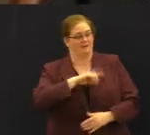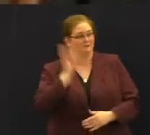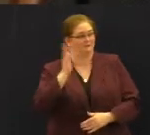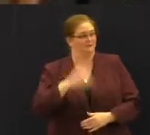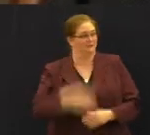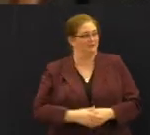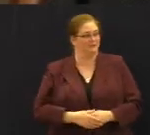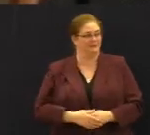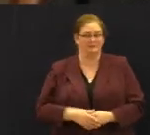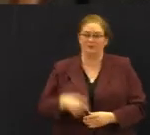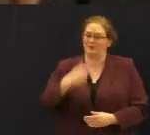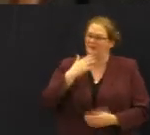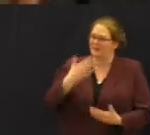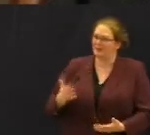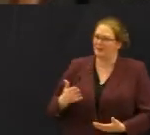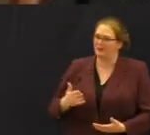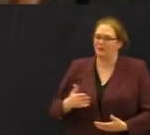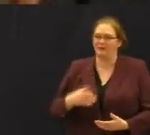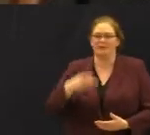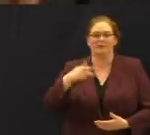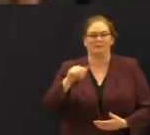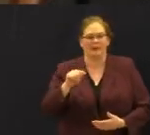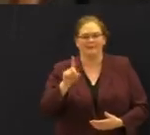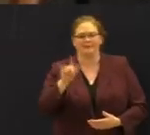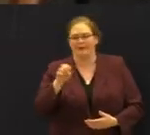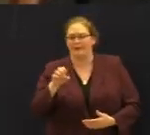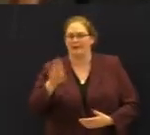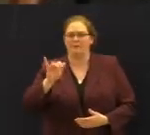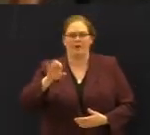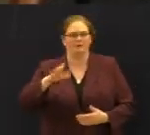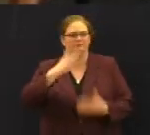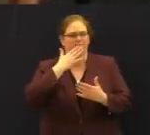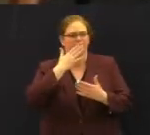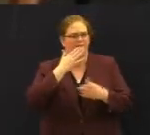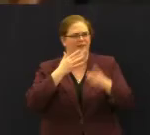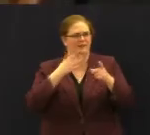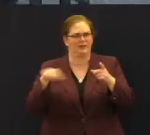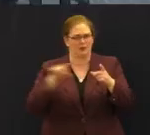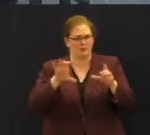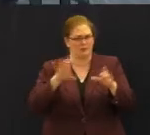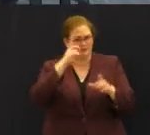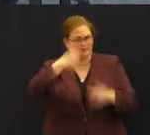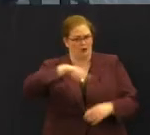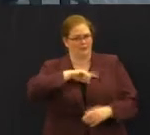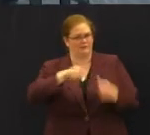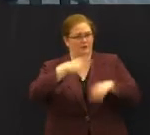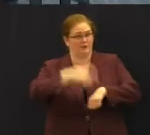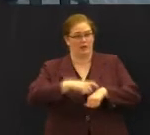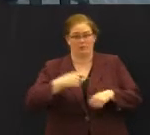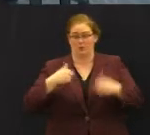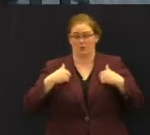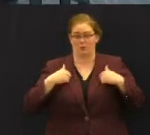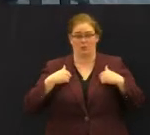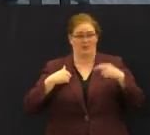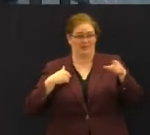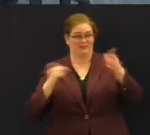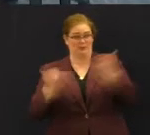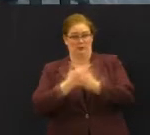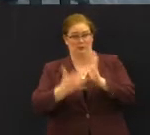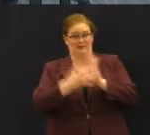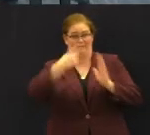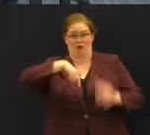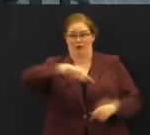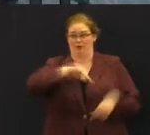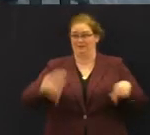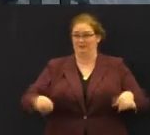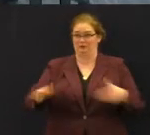great. tell you about it. And Pat and Dottie and Bonnie, thank you. I think you did something for us for the first time. We haven't done this technology before,